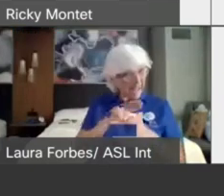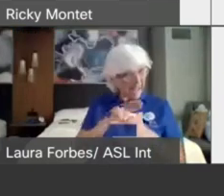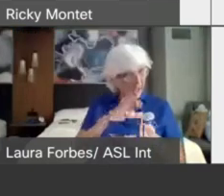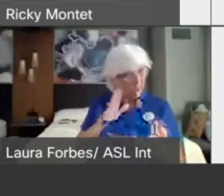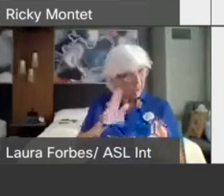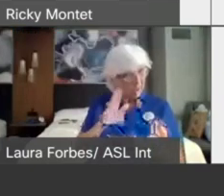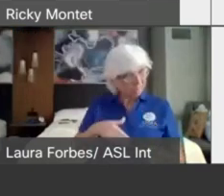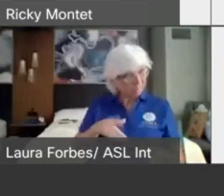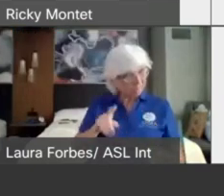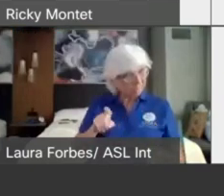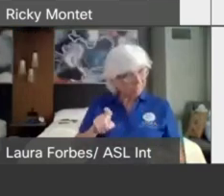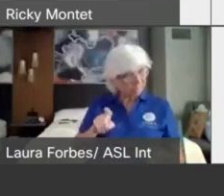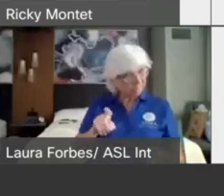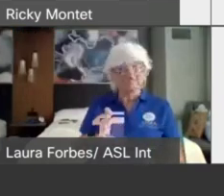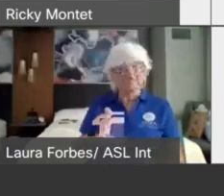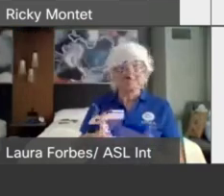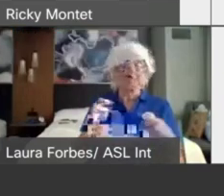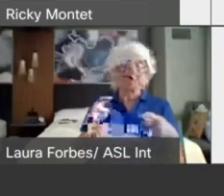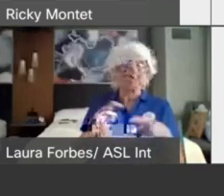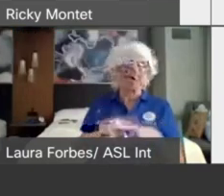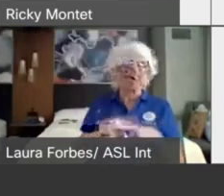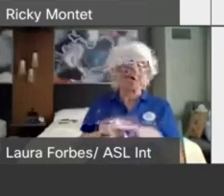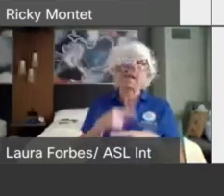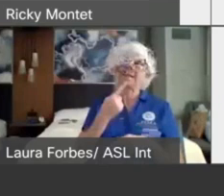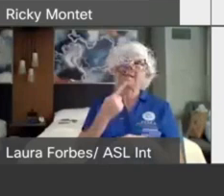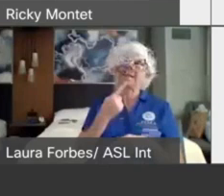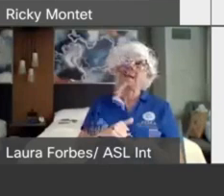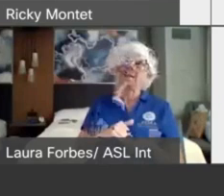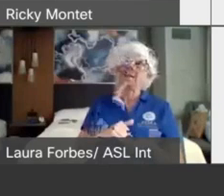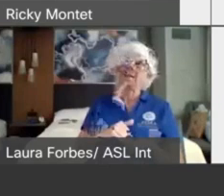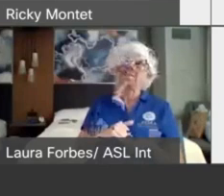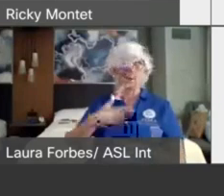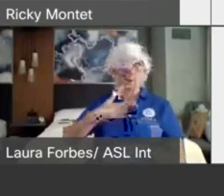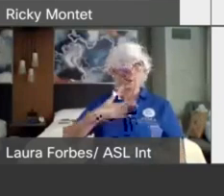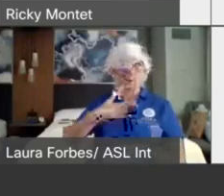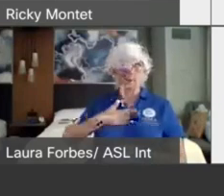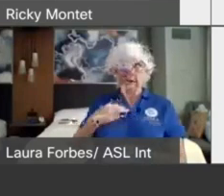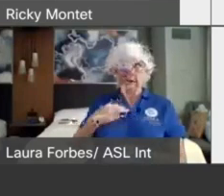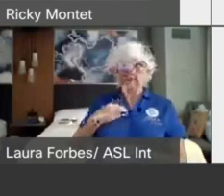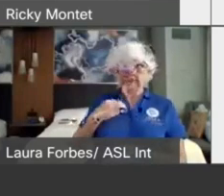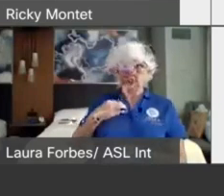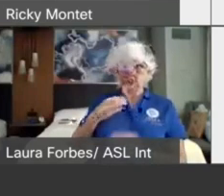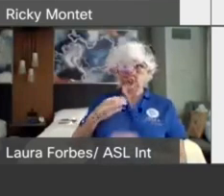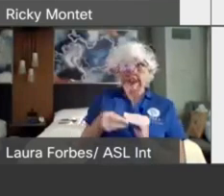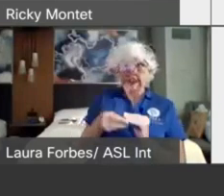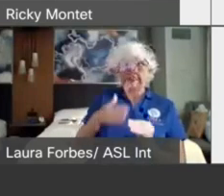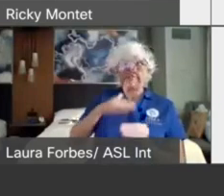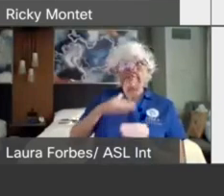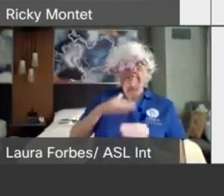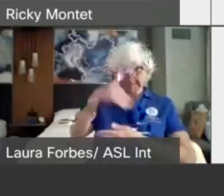That might be a complicated question. Let me repeat it. I put my son on my application because